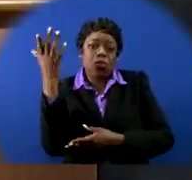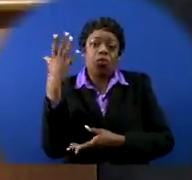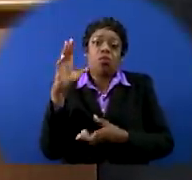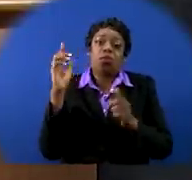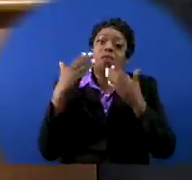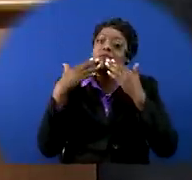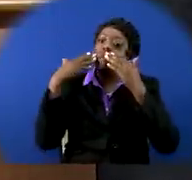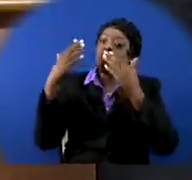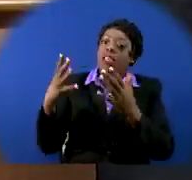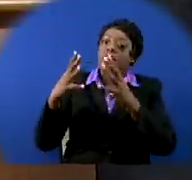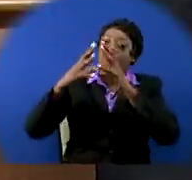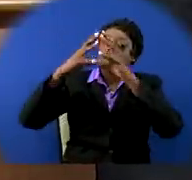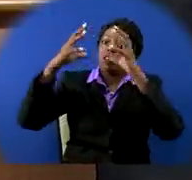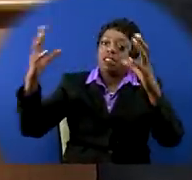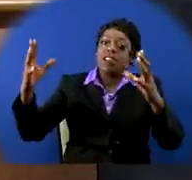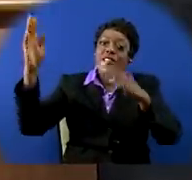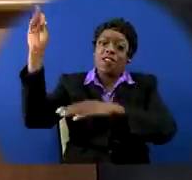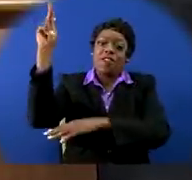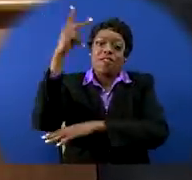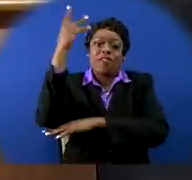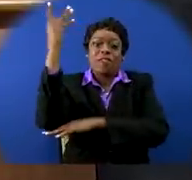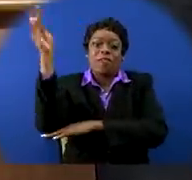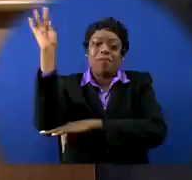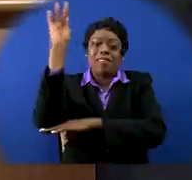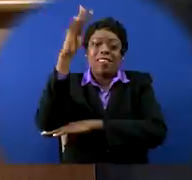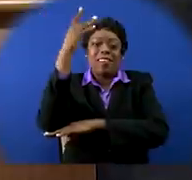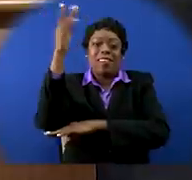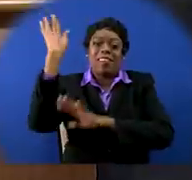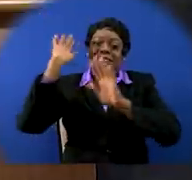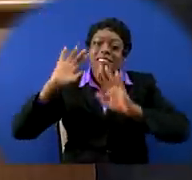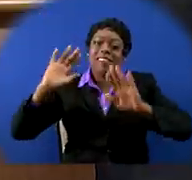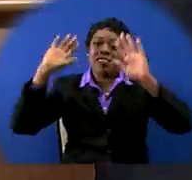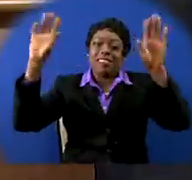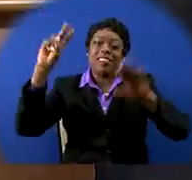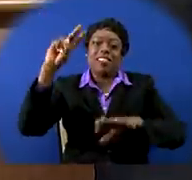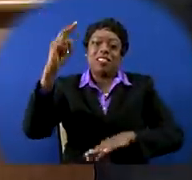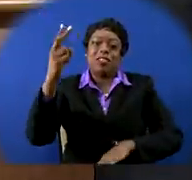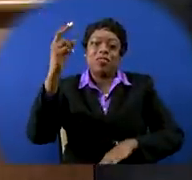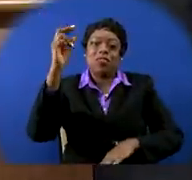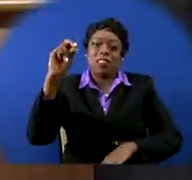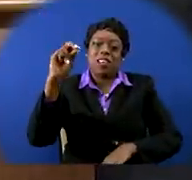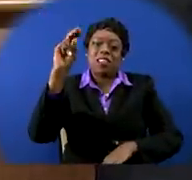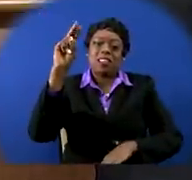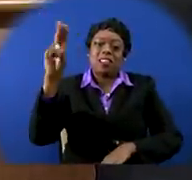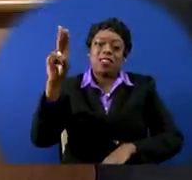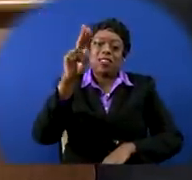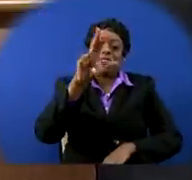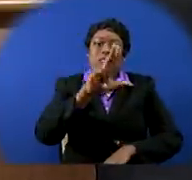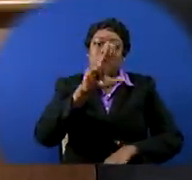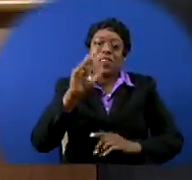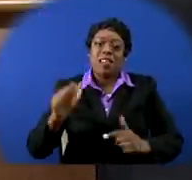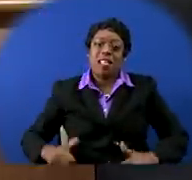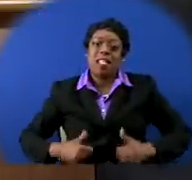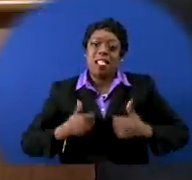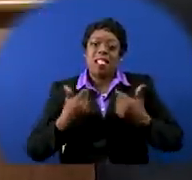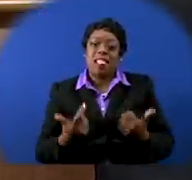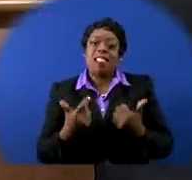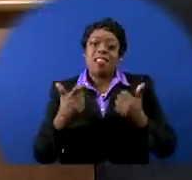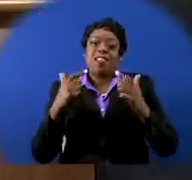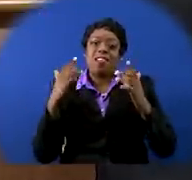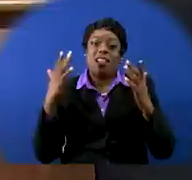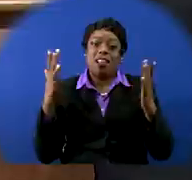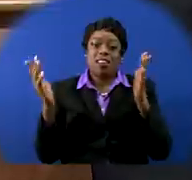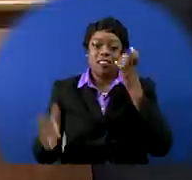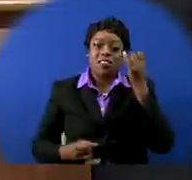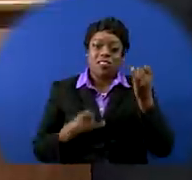much for Palm Sunday 2023. And may we live our lives joyfully praising